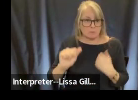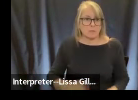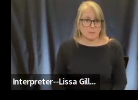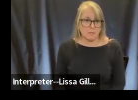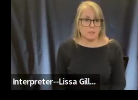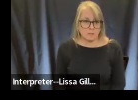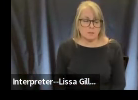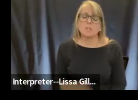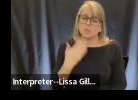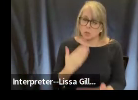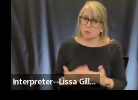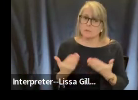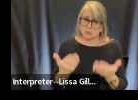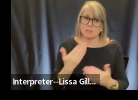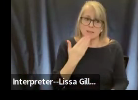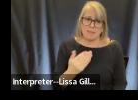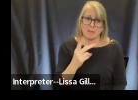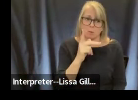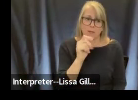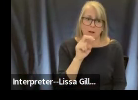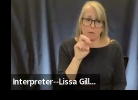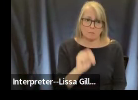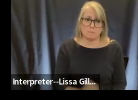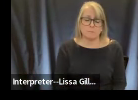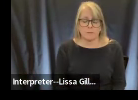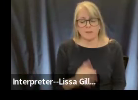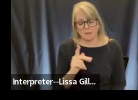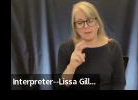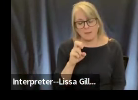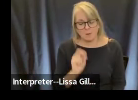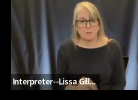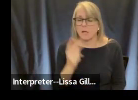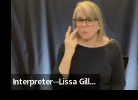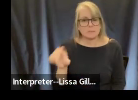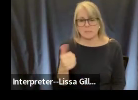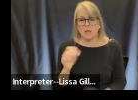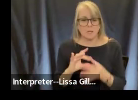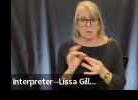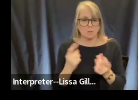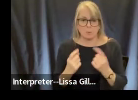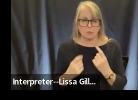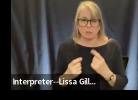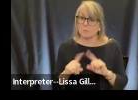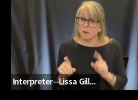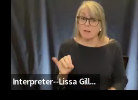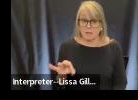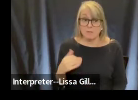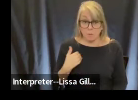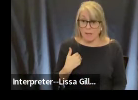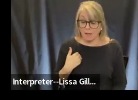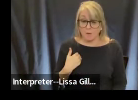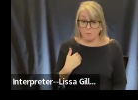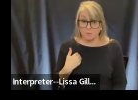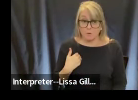Those are good suggestions. Thanks, Karen. I don't see any other comments or questions, but if you have any and you want to